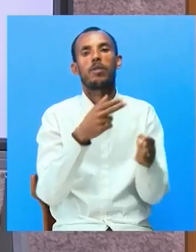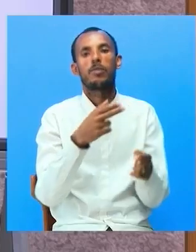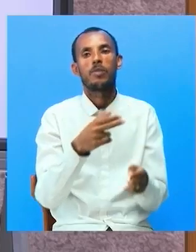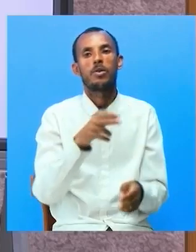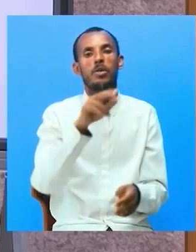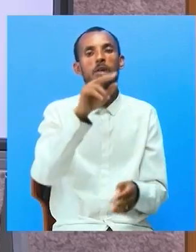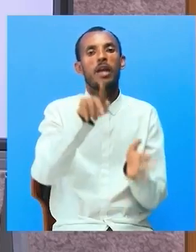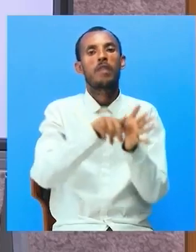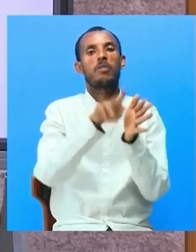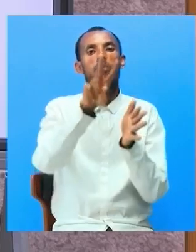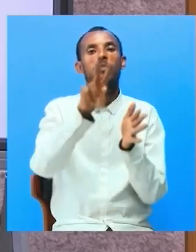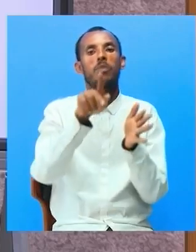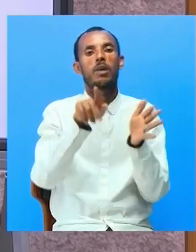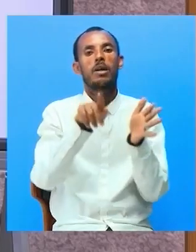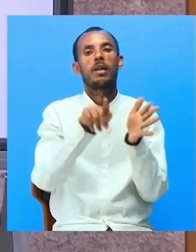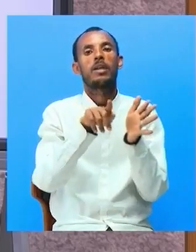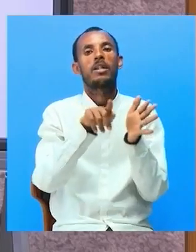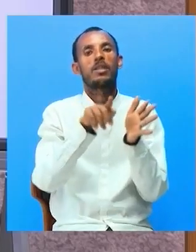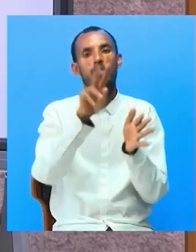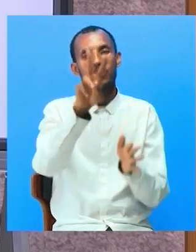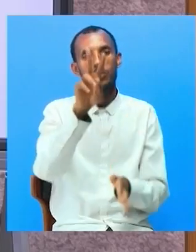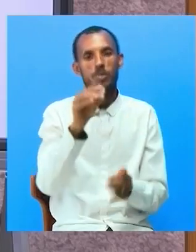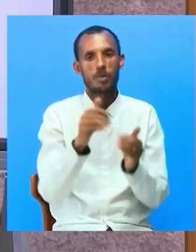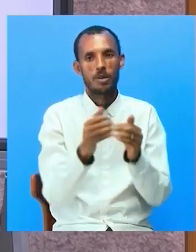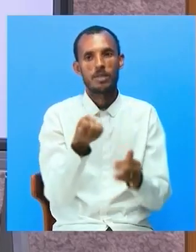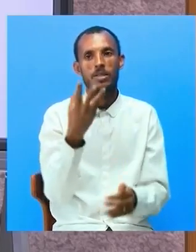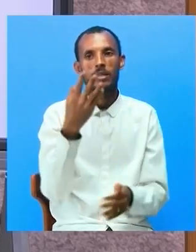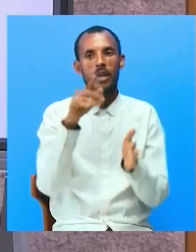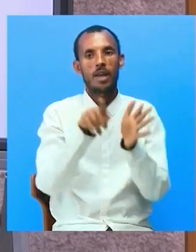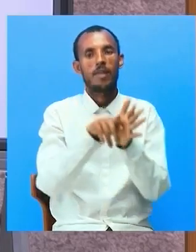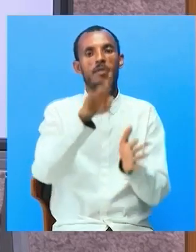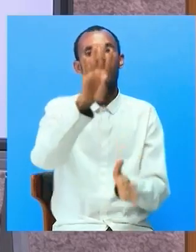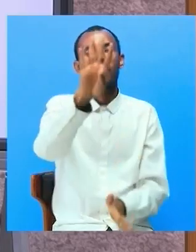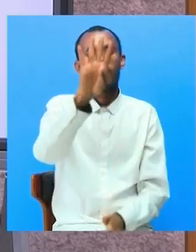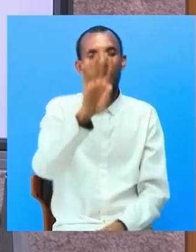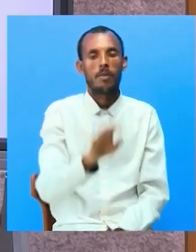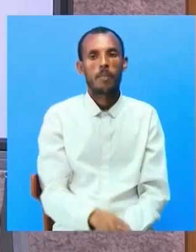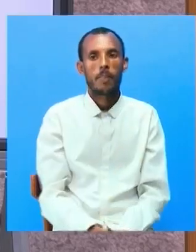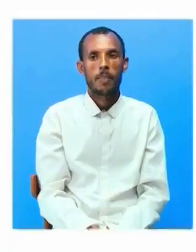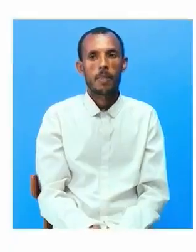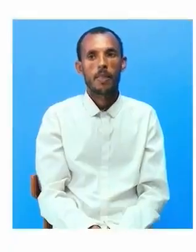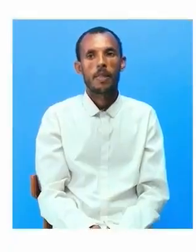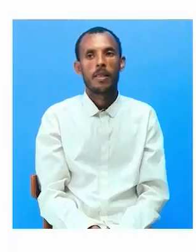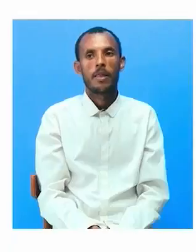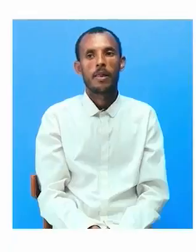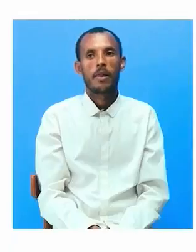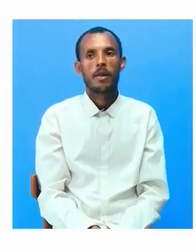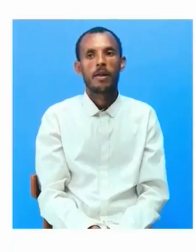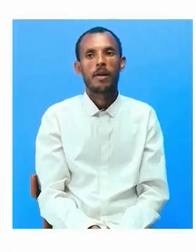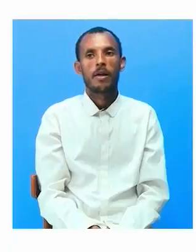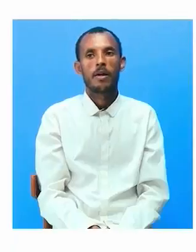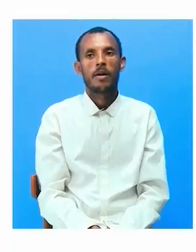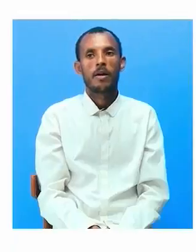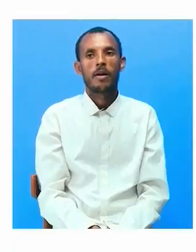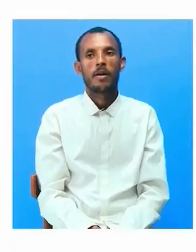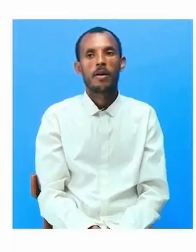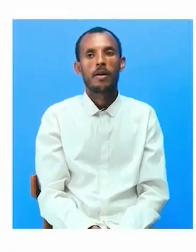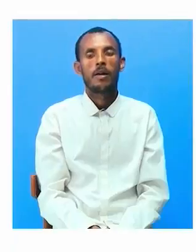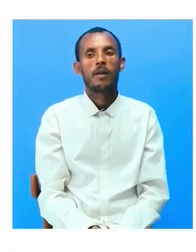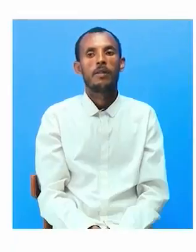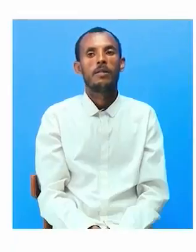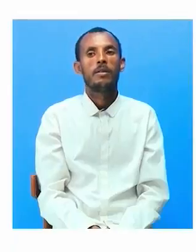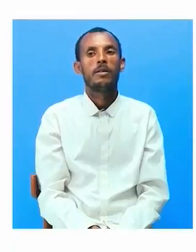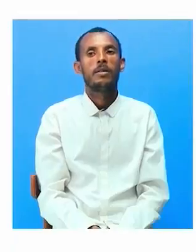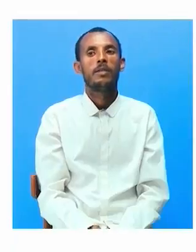2? Good. The answer it is negative 4. This will be this negative